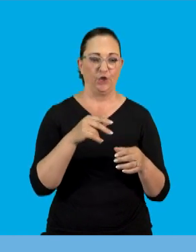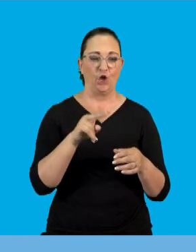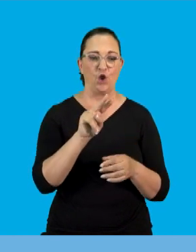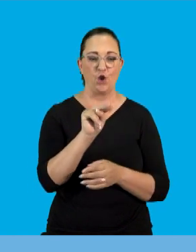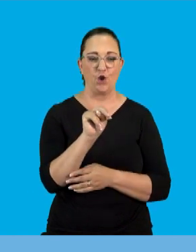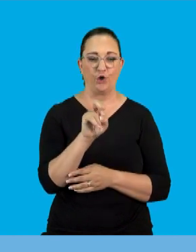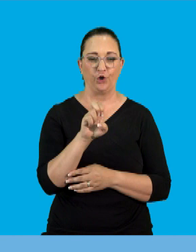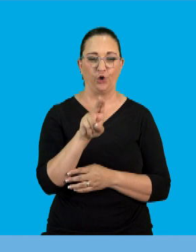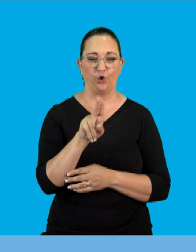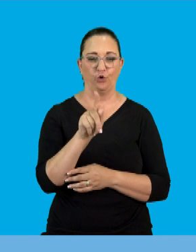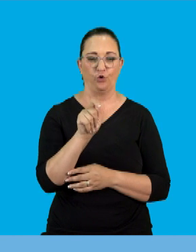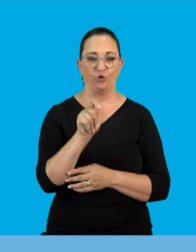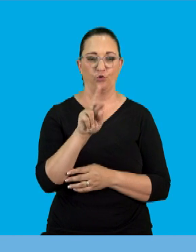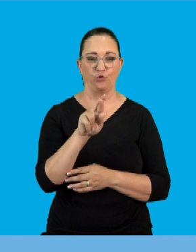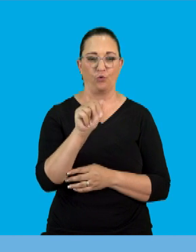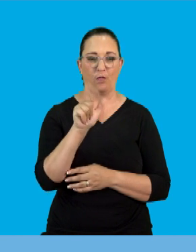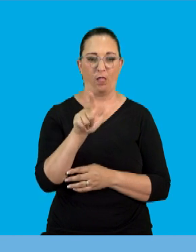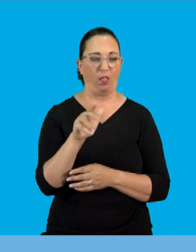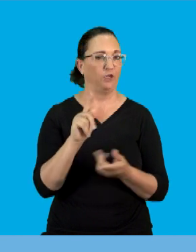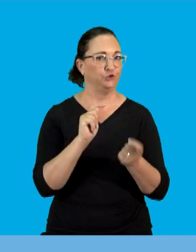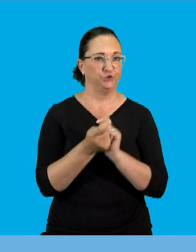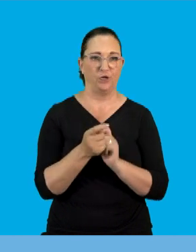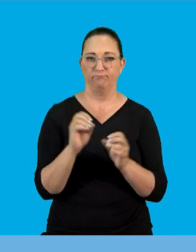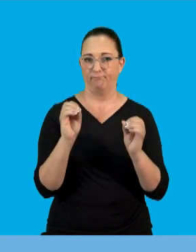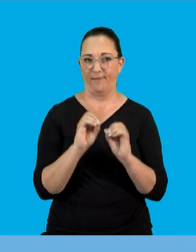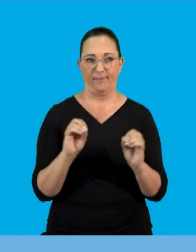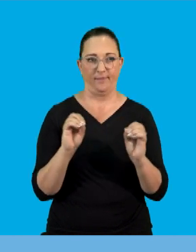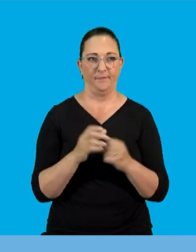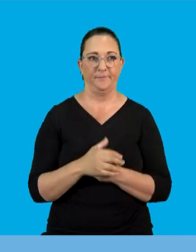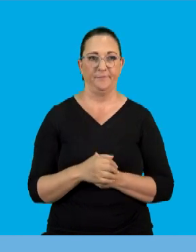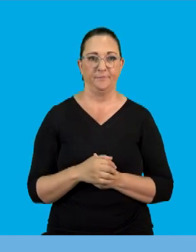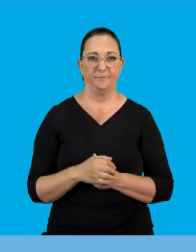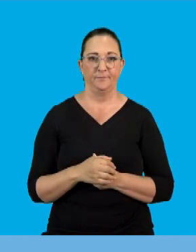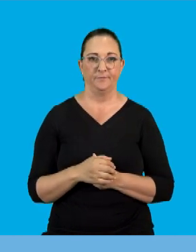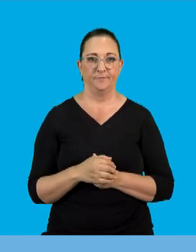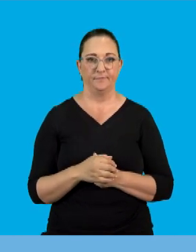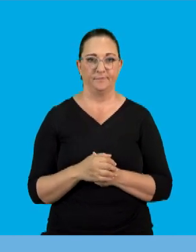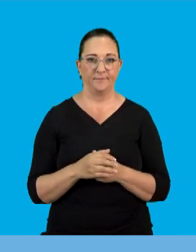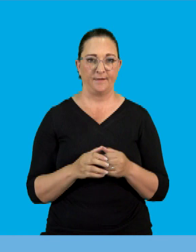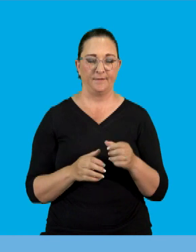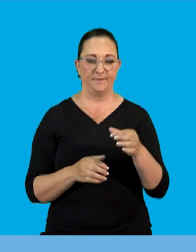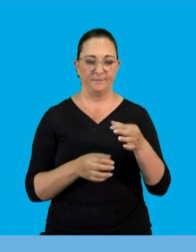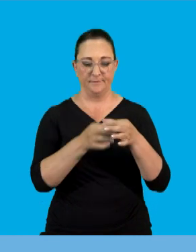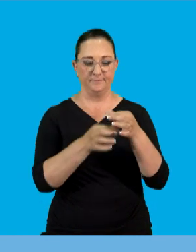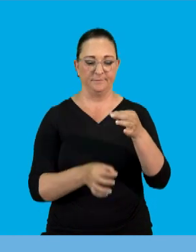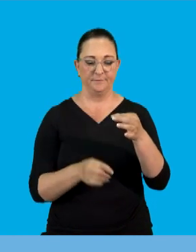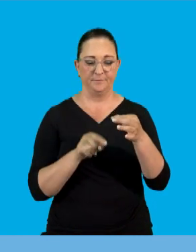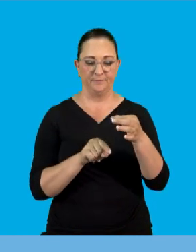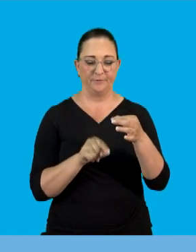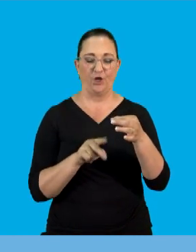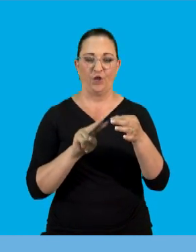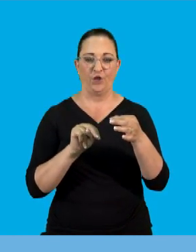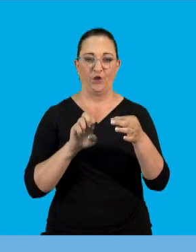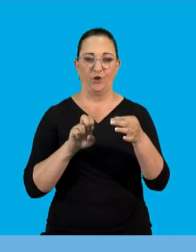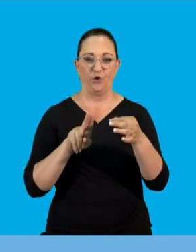of a neutral substance. So litmus paper as an indicator, so this is our indicator, if it's dipped into a neutral